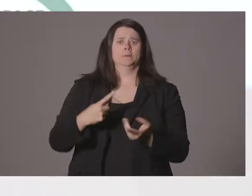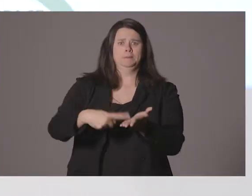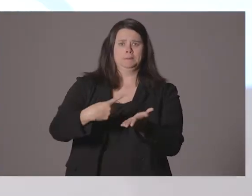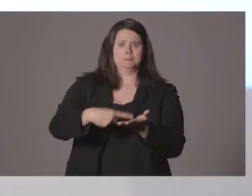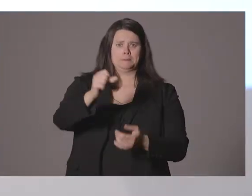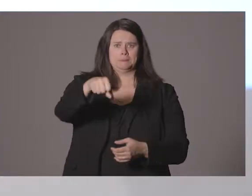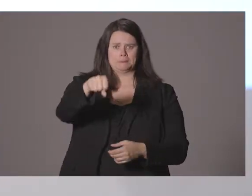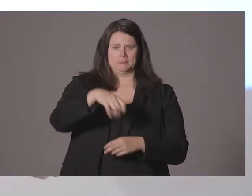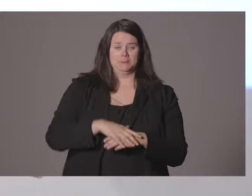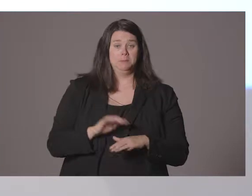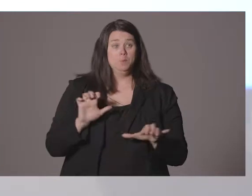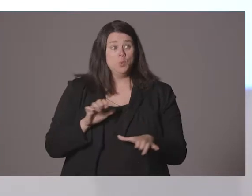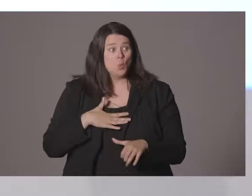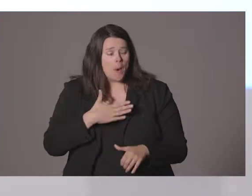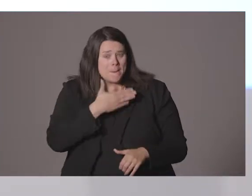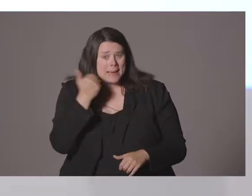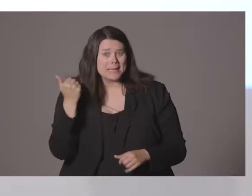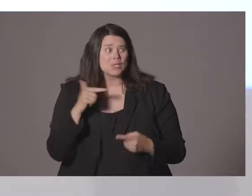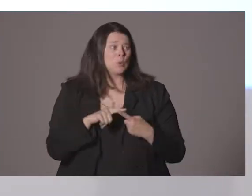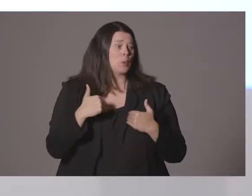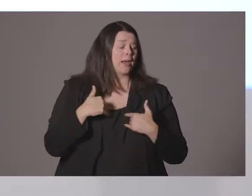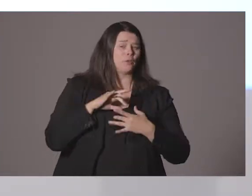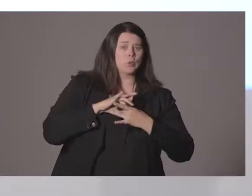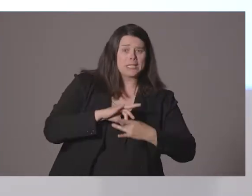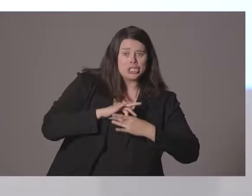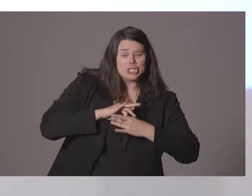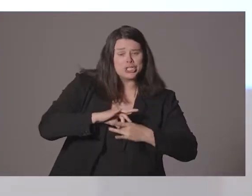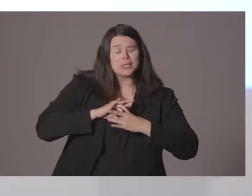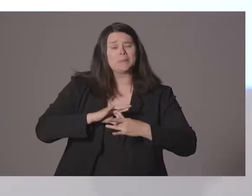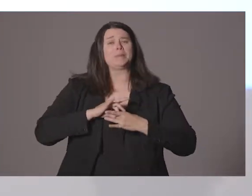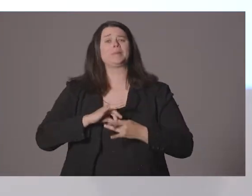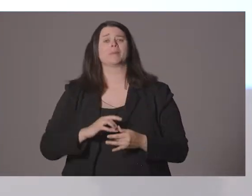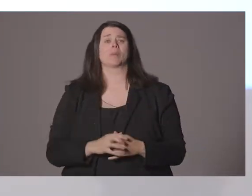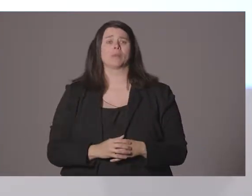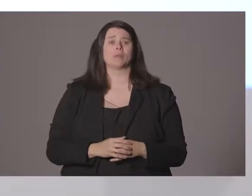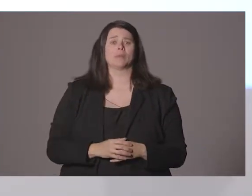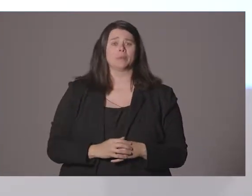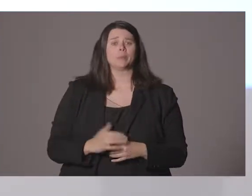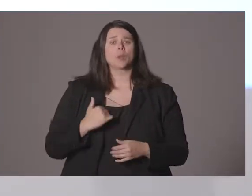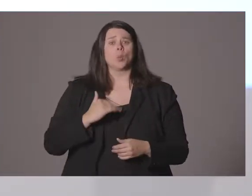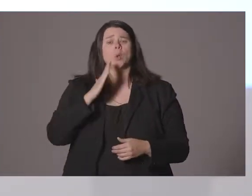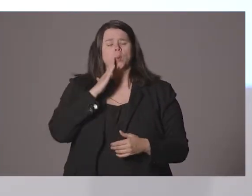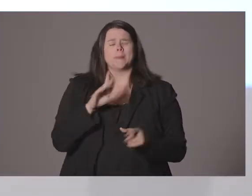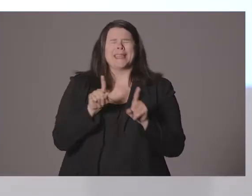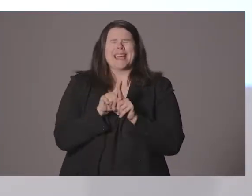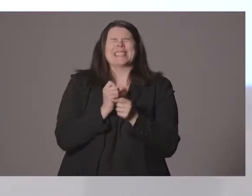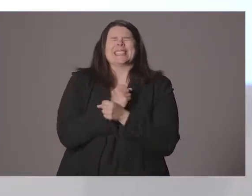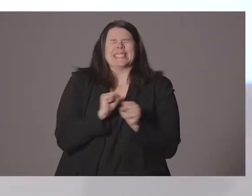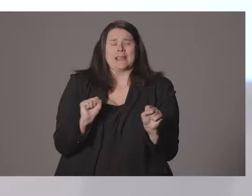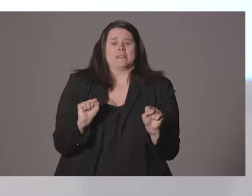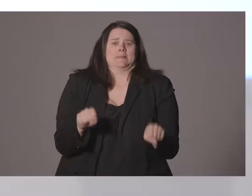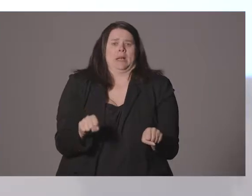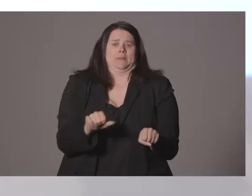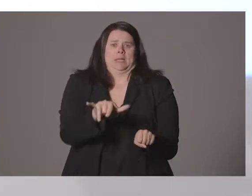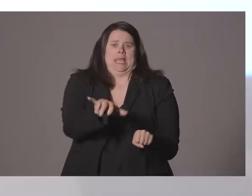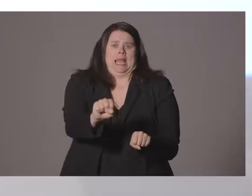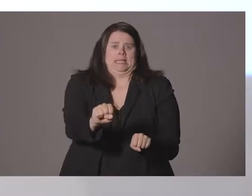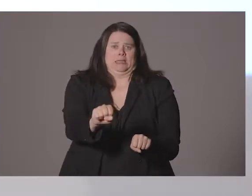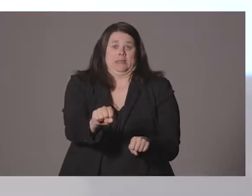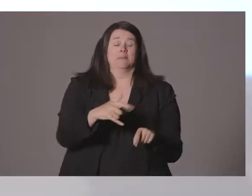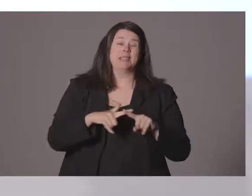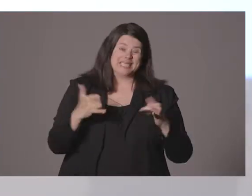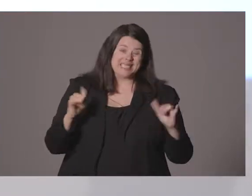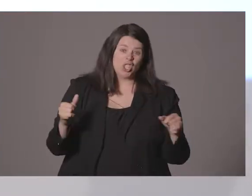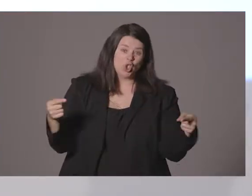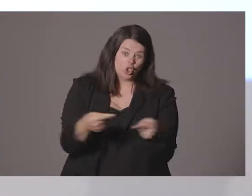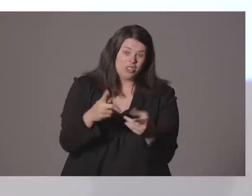sometimes. That we can do our best to have a relationship where we will be as safe as possible with